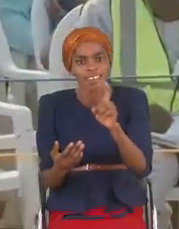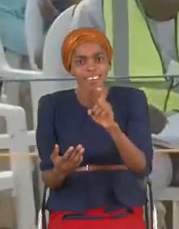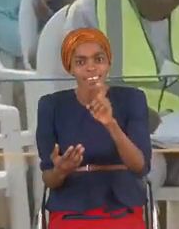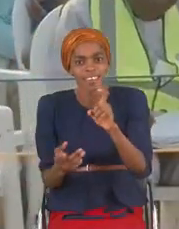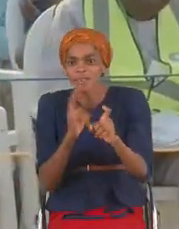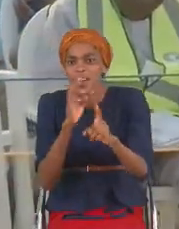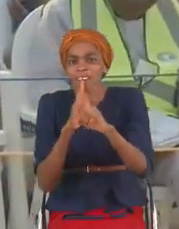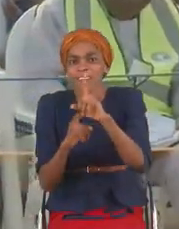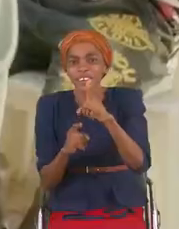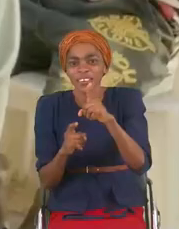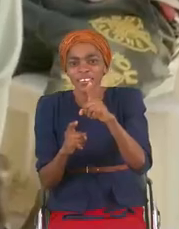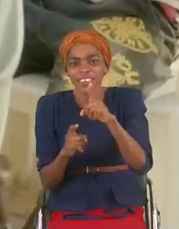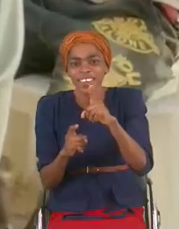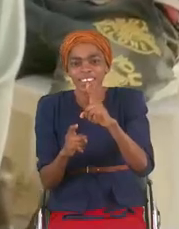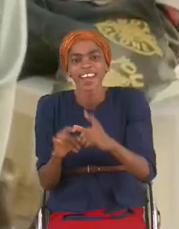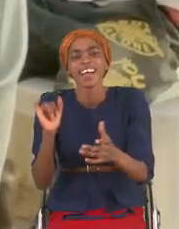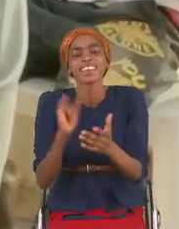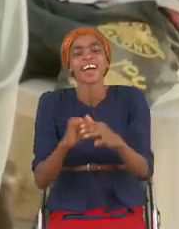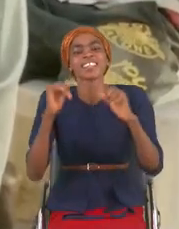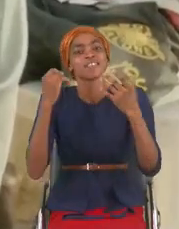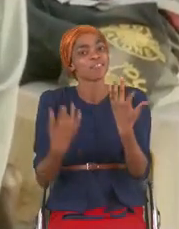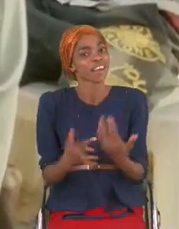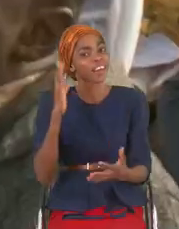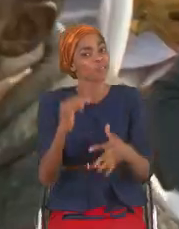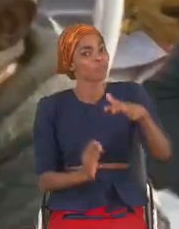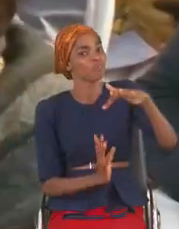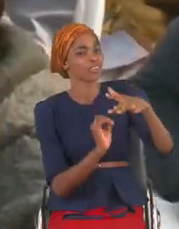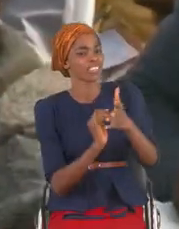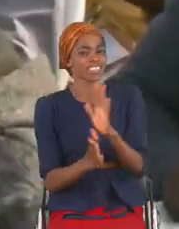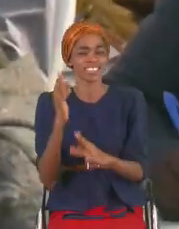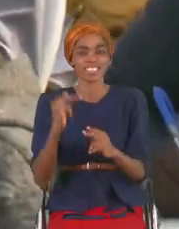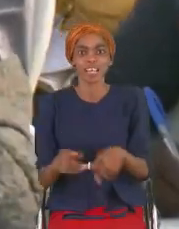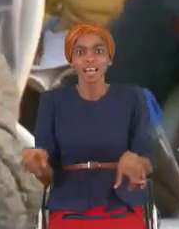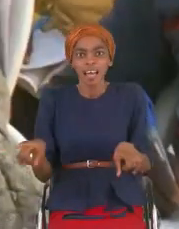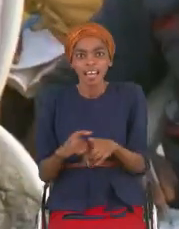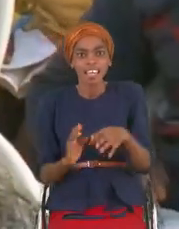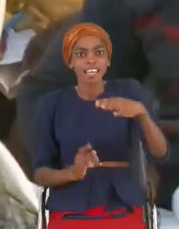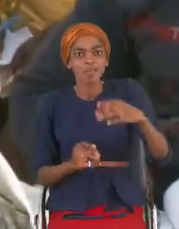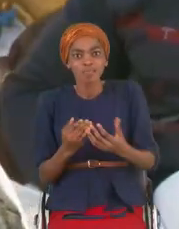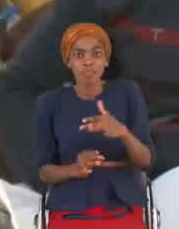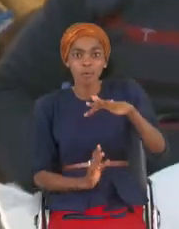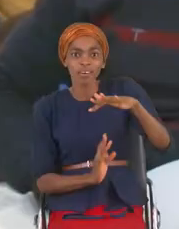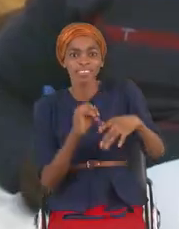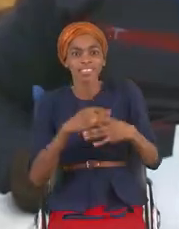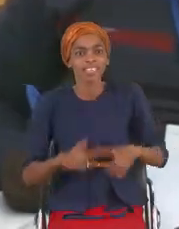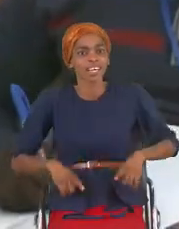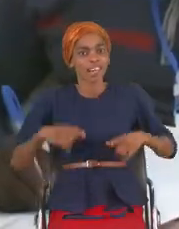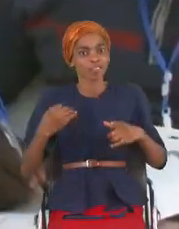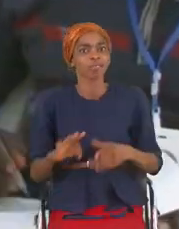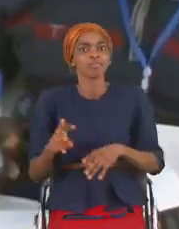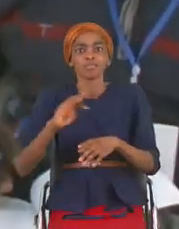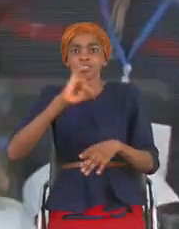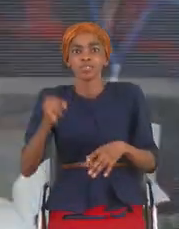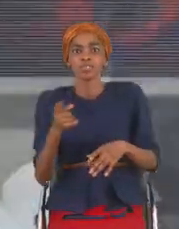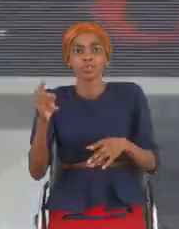Where are you? That fire will burn. Like it burns in the life and the ministry of John the Baptist, that